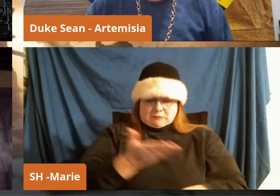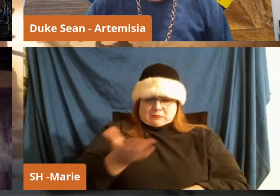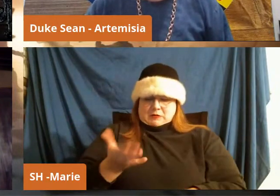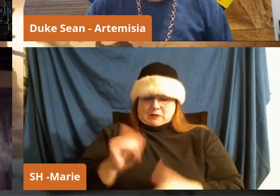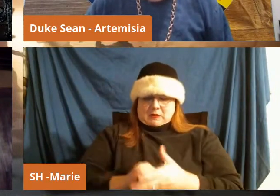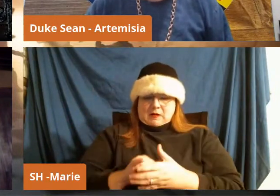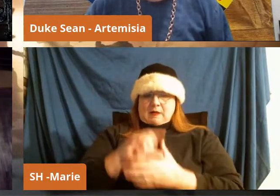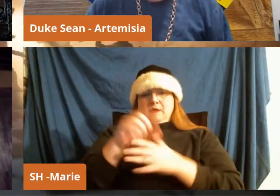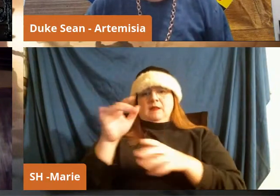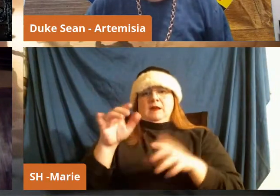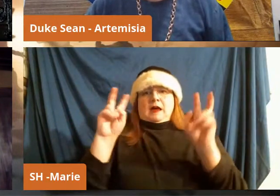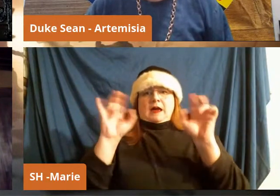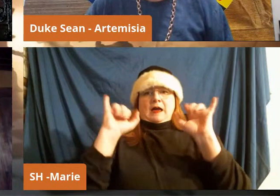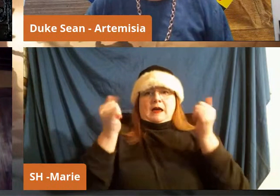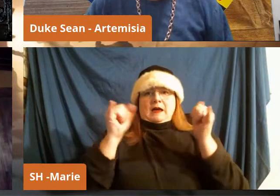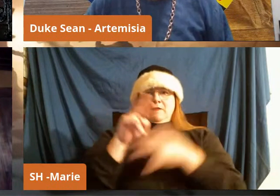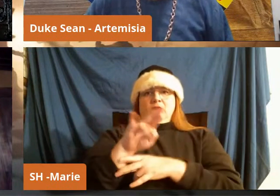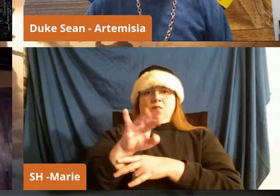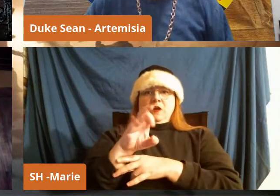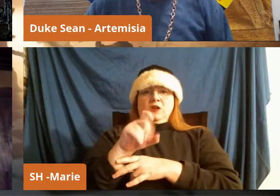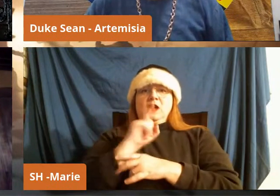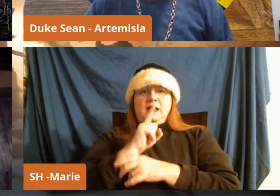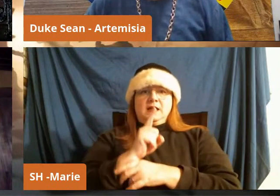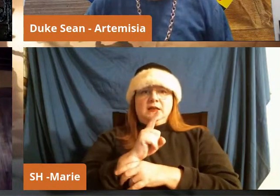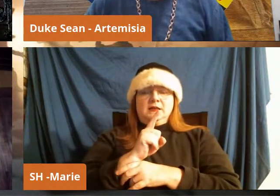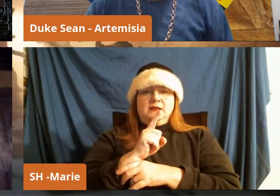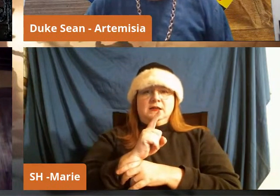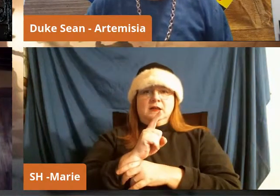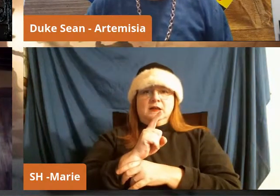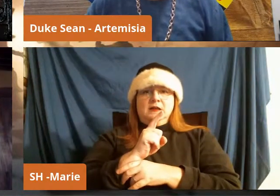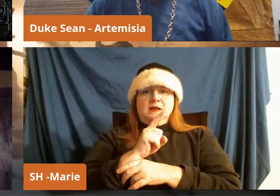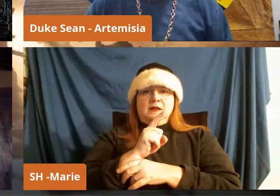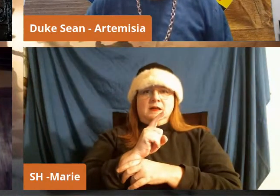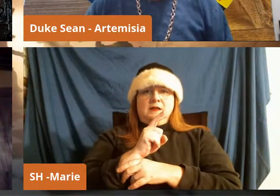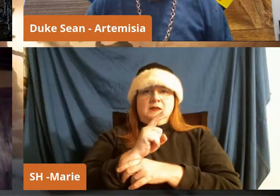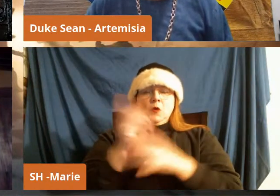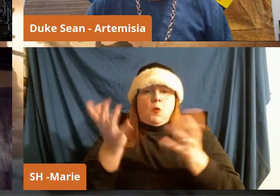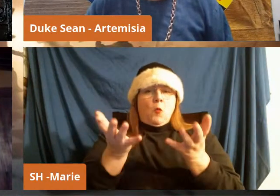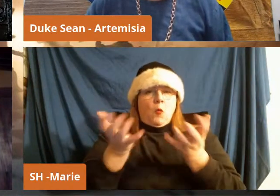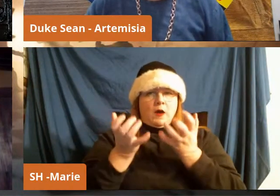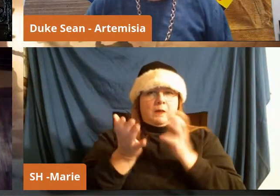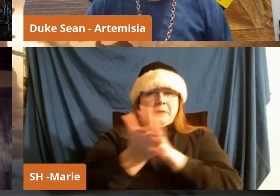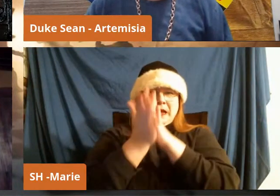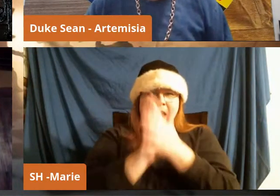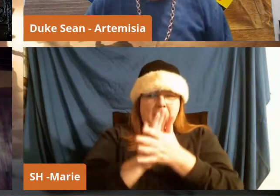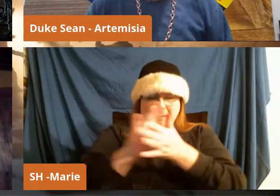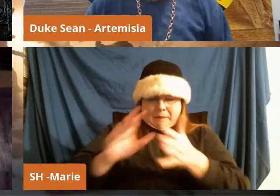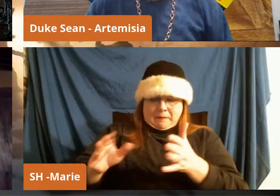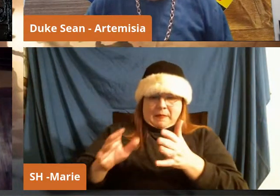idea of franchise is the drive to be knightly,